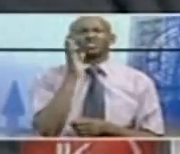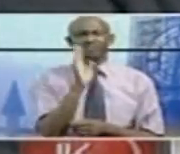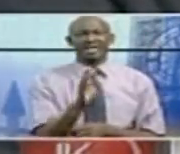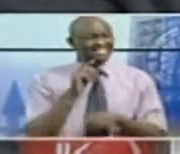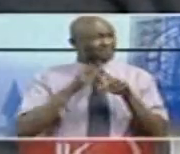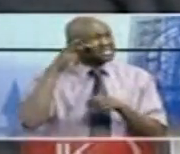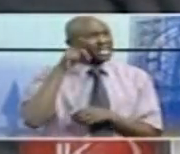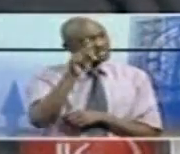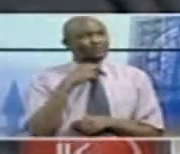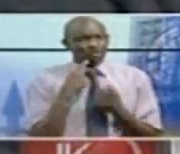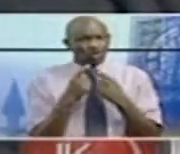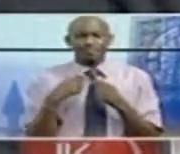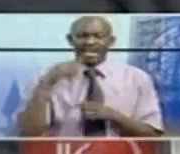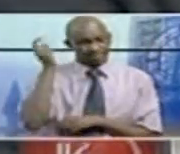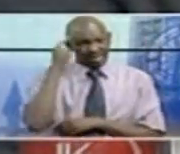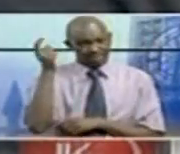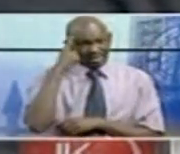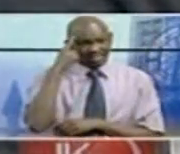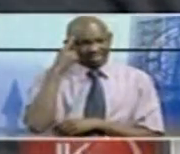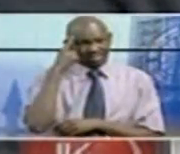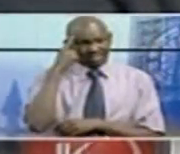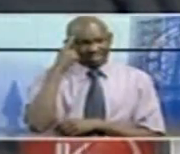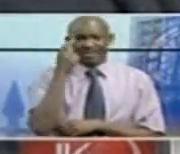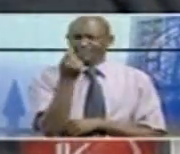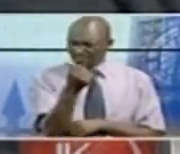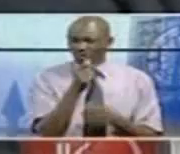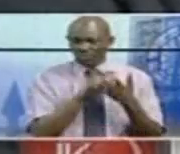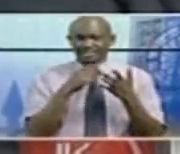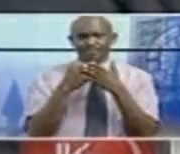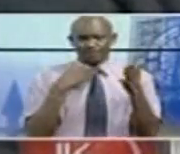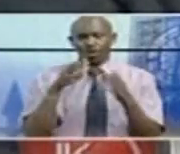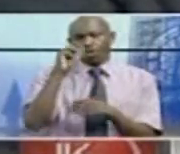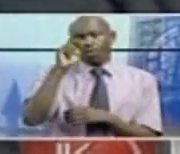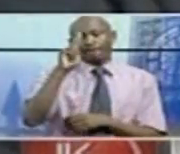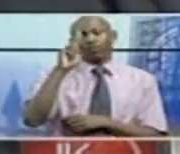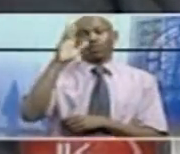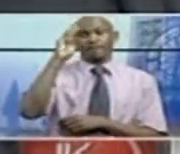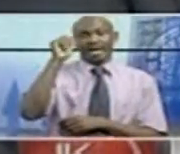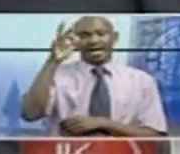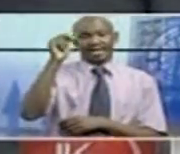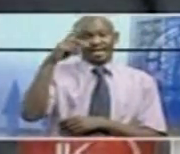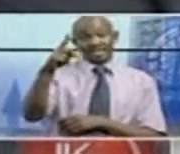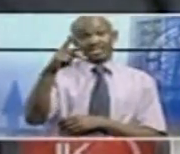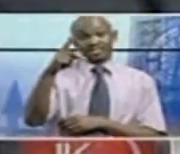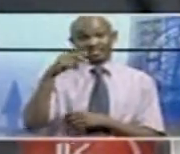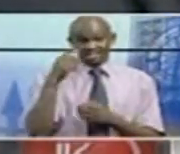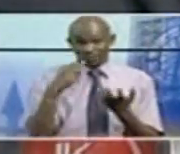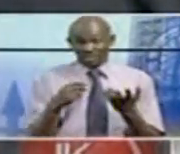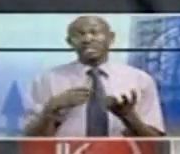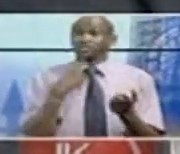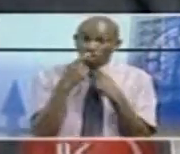more I hear you, the more I remember the few weeks before Mubarak fell. Because people asked him, please, let's